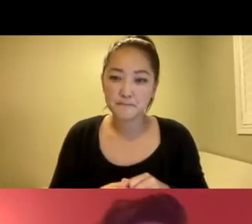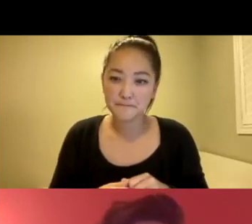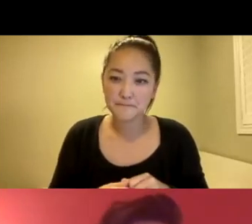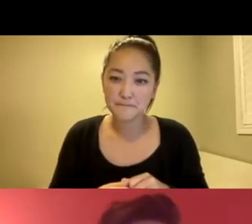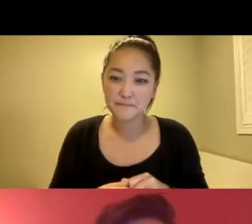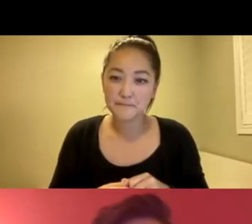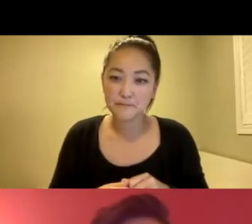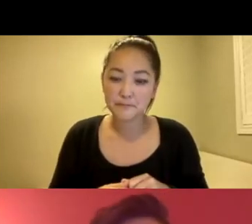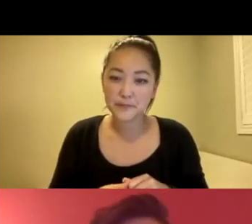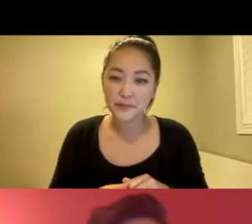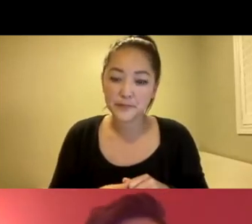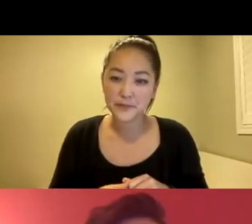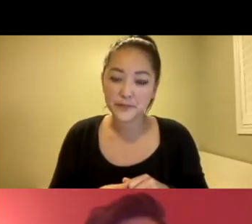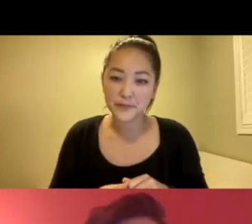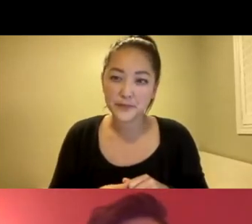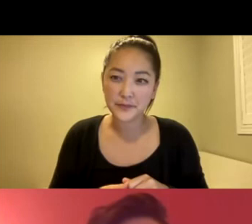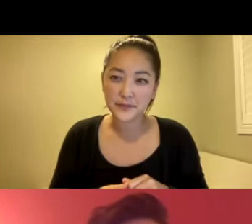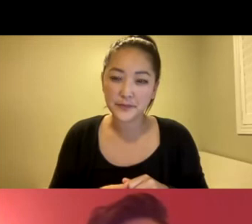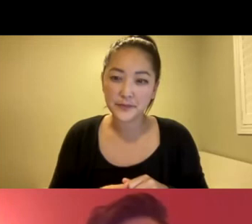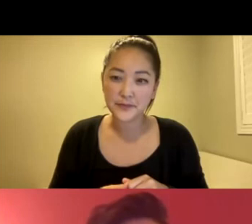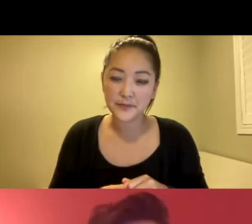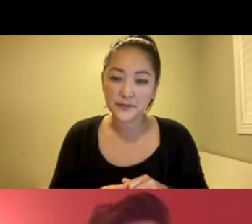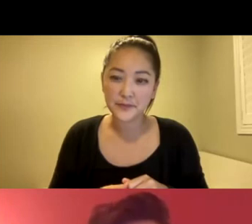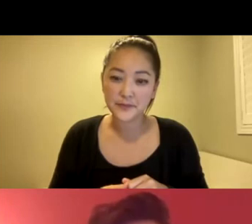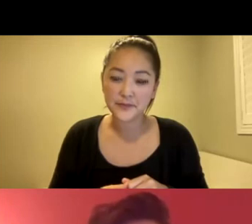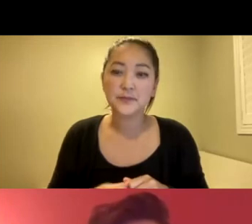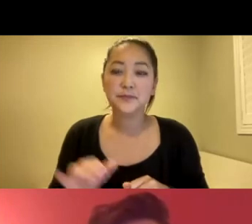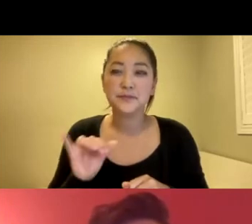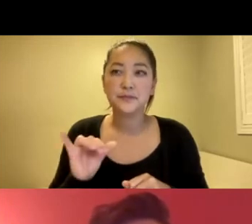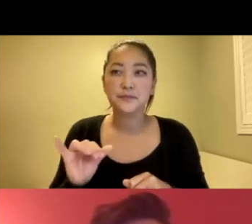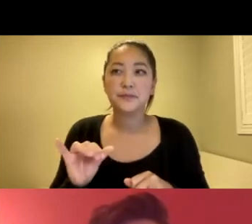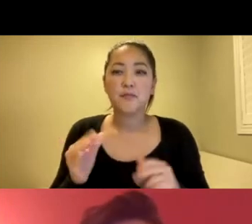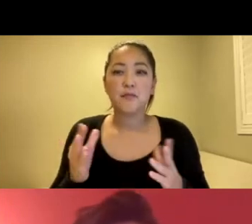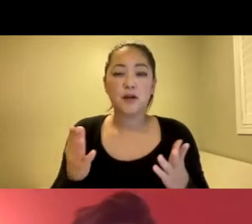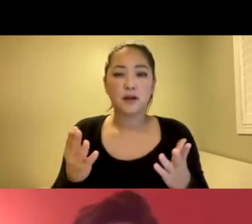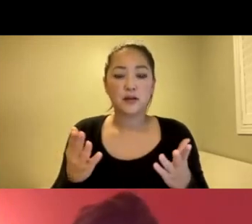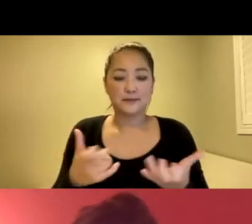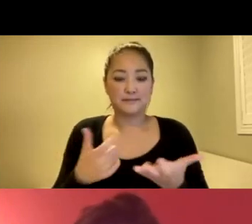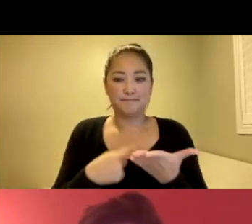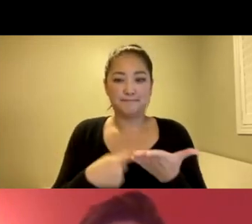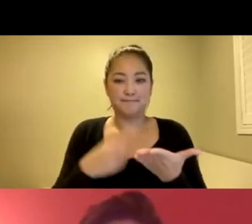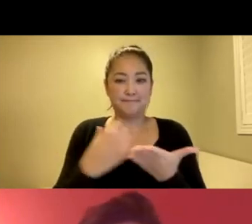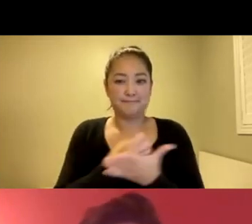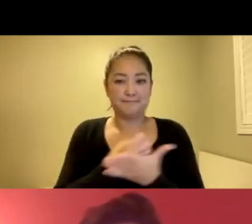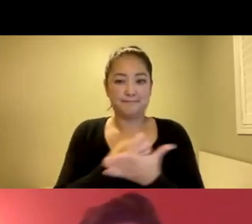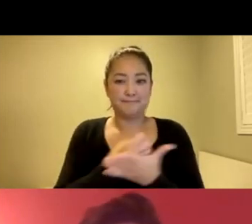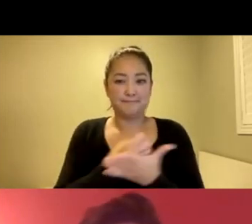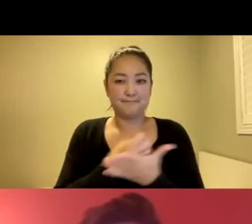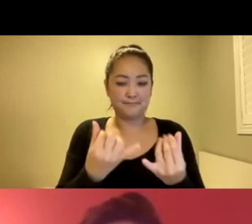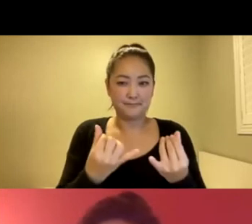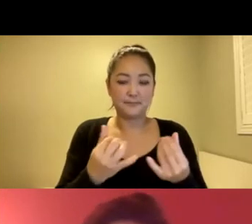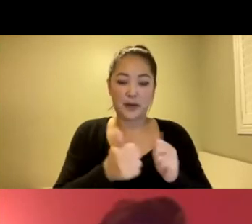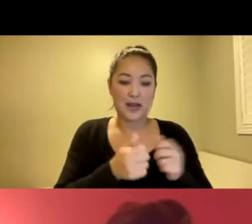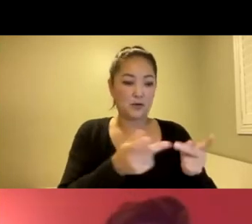bit in terms of how do you create character out of a place, which is a spectrum. I think in animation, it's